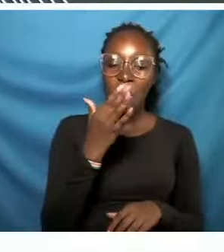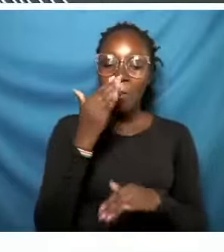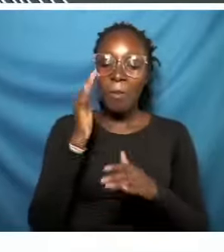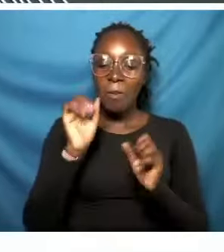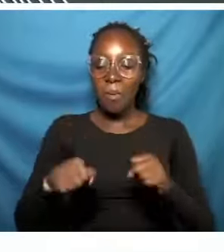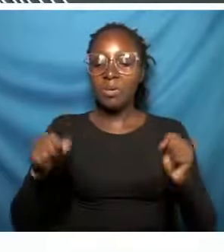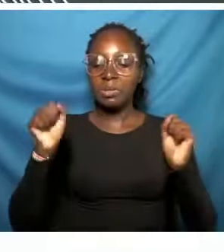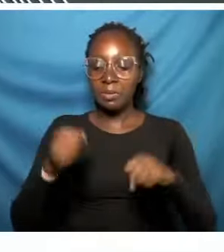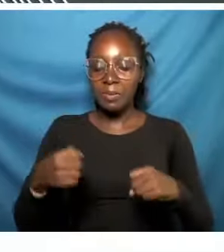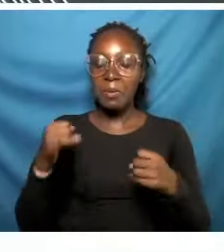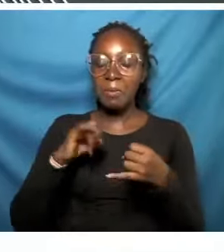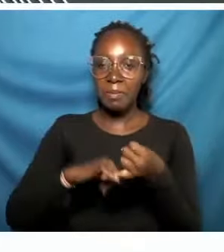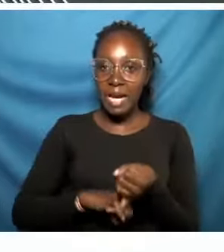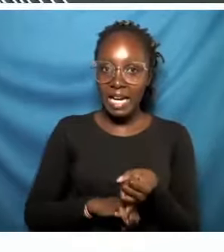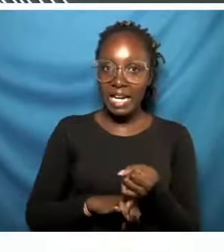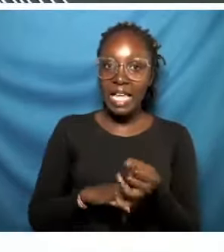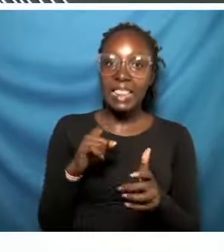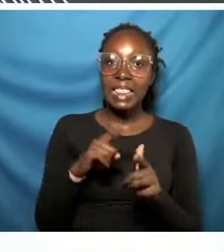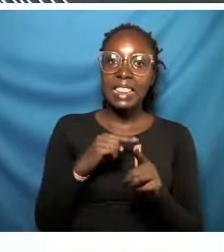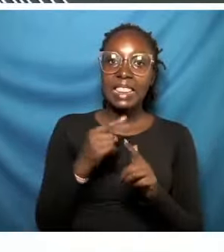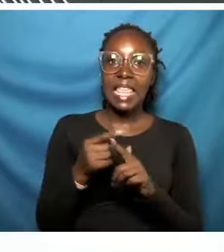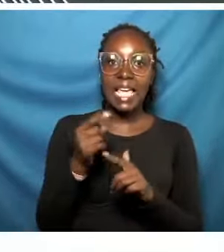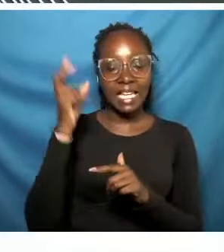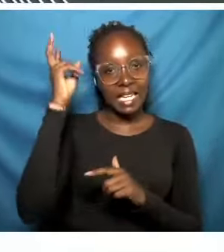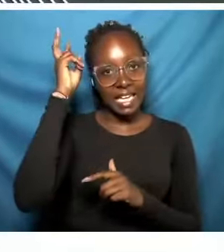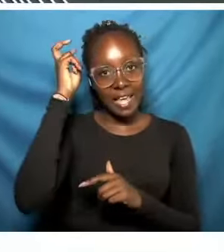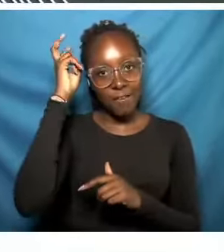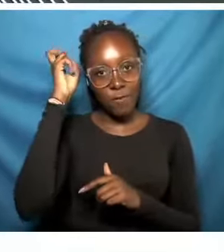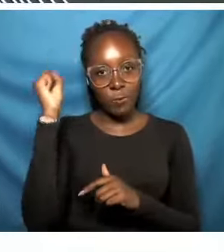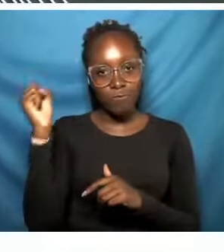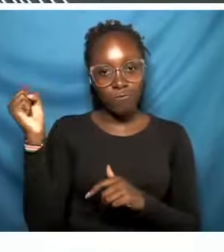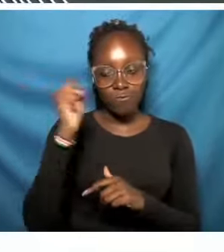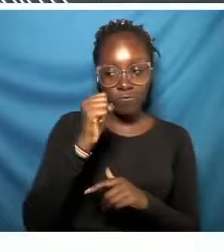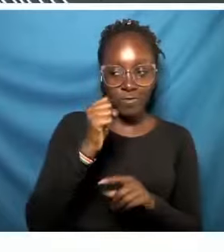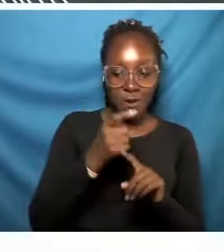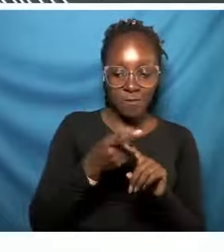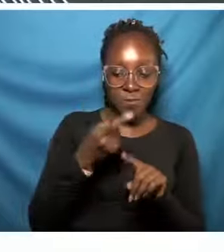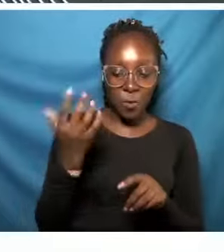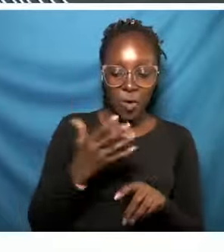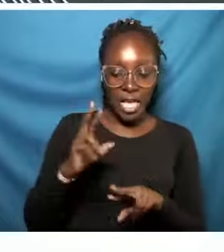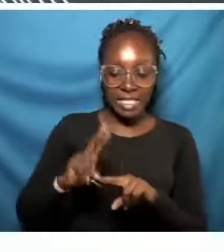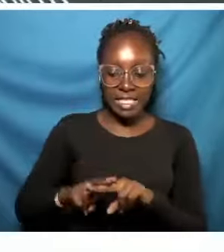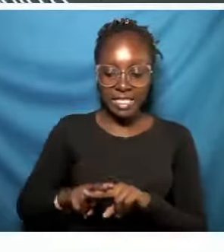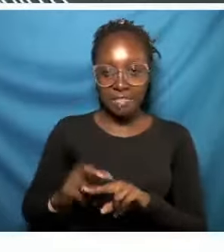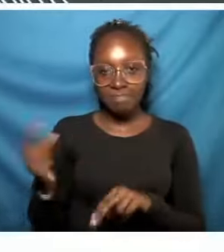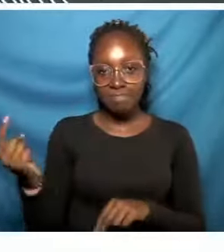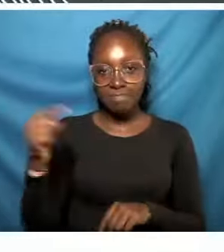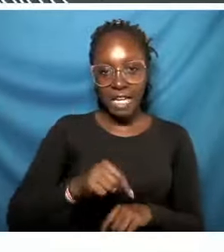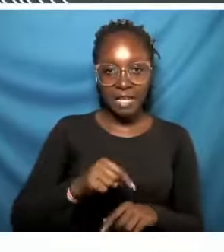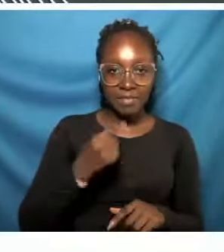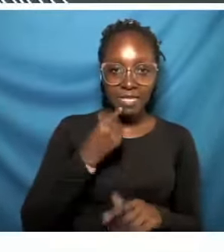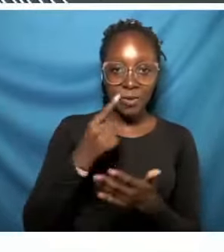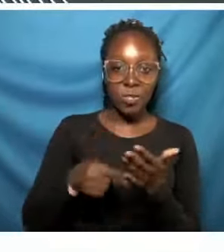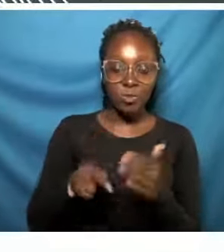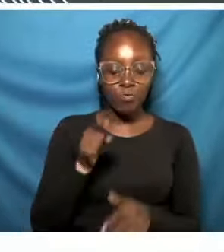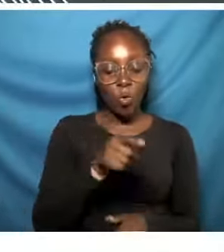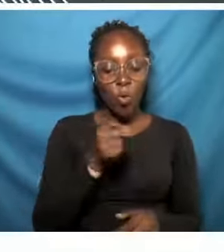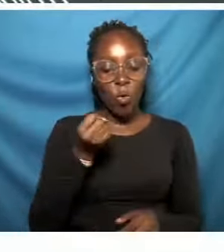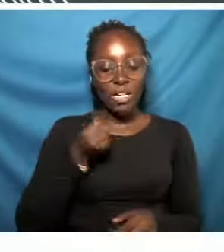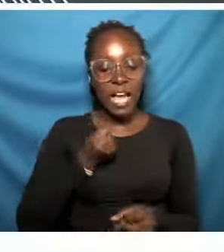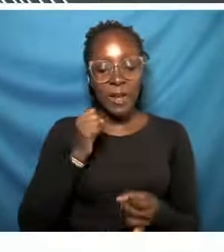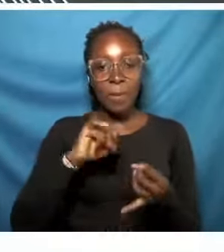ya kuolewa. Pepo wanainuka kutoka kule ambapo wameketi na kusema kwamba haka kasichana kata olewa